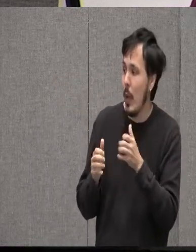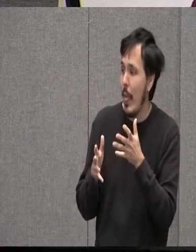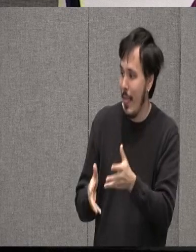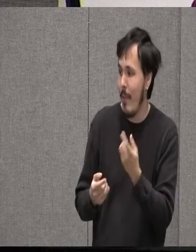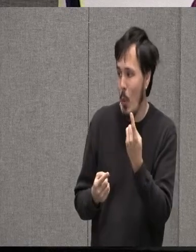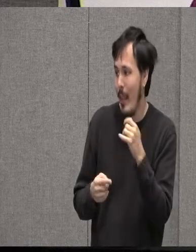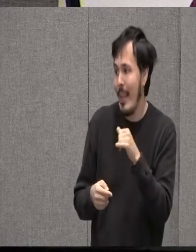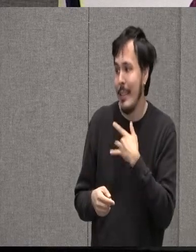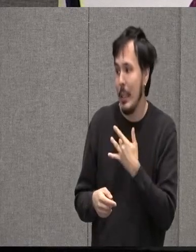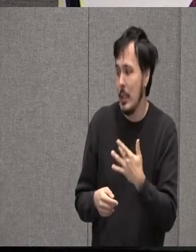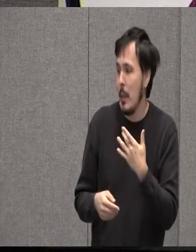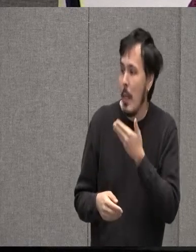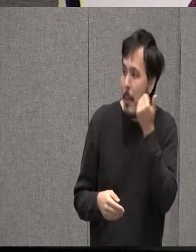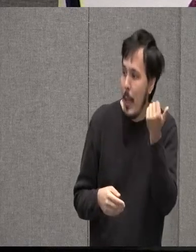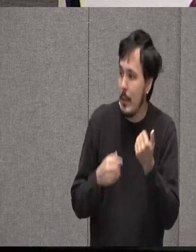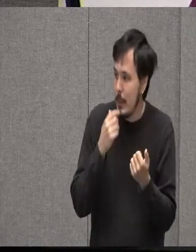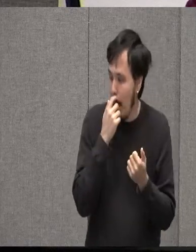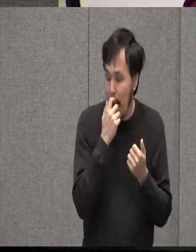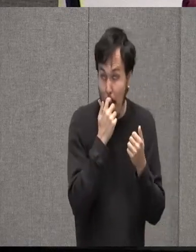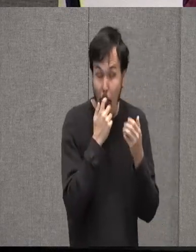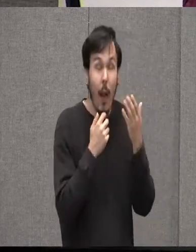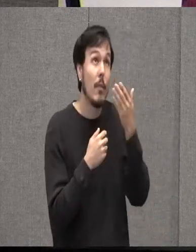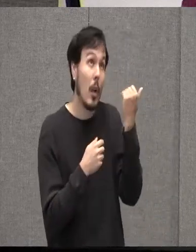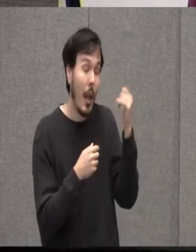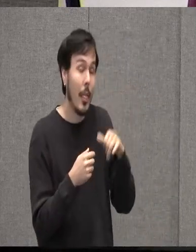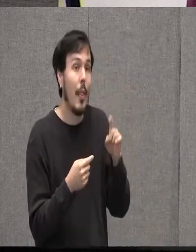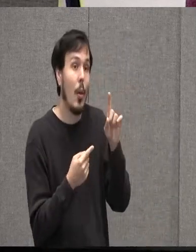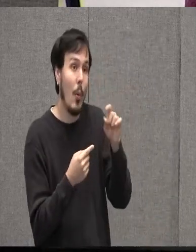keep that and stop rolling.